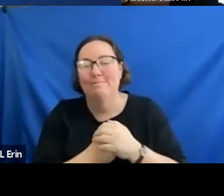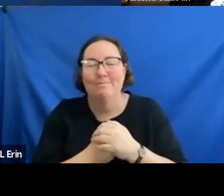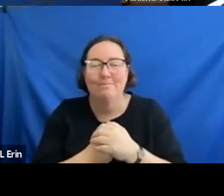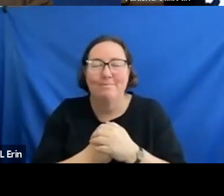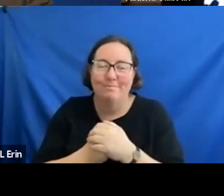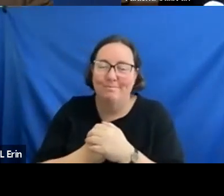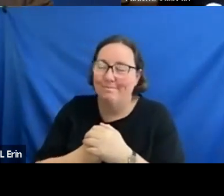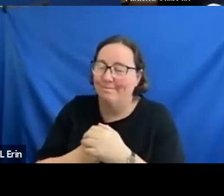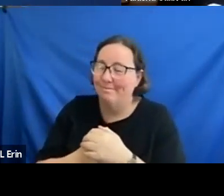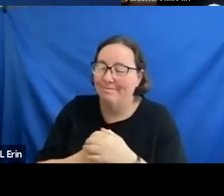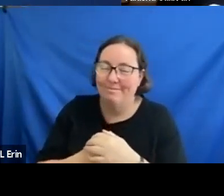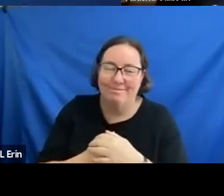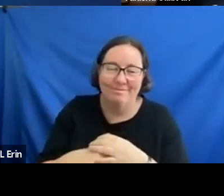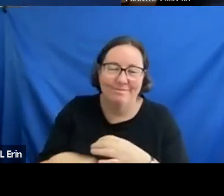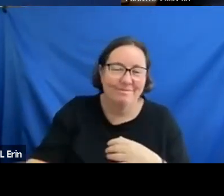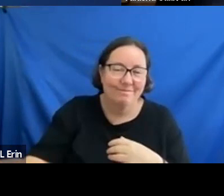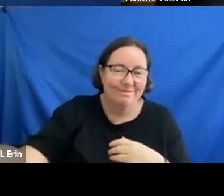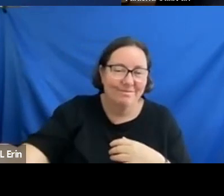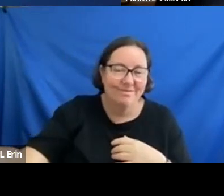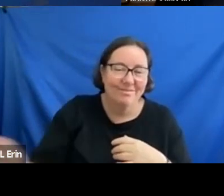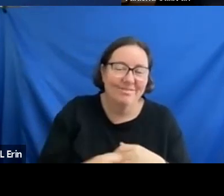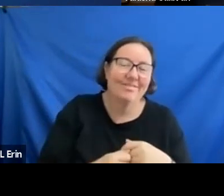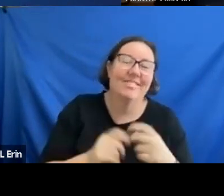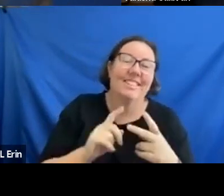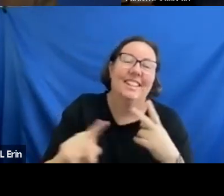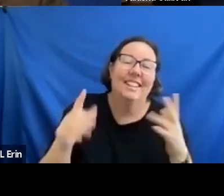Just first, greetings to everyone tonight.